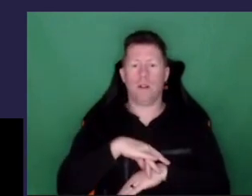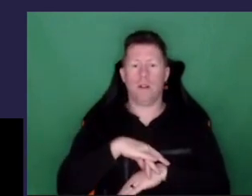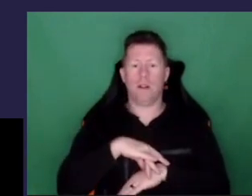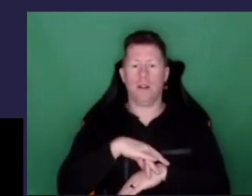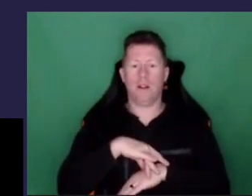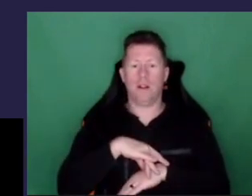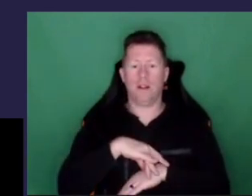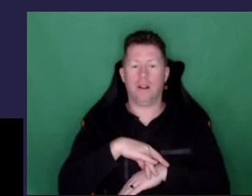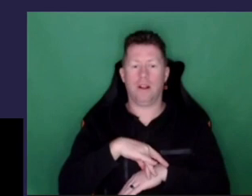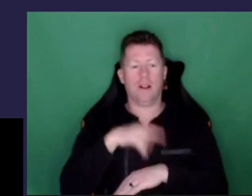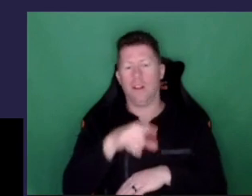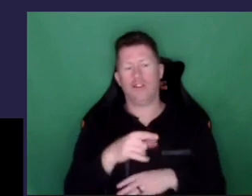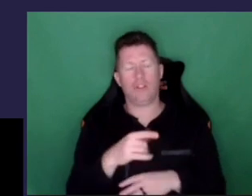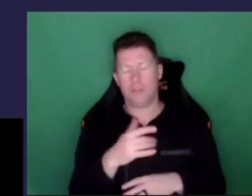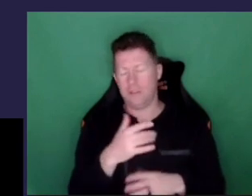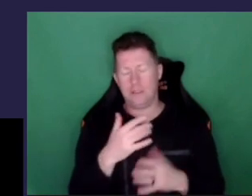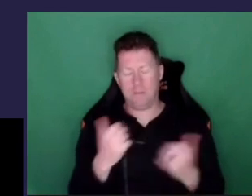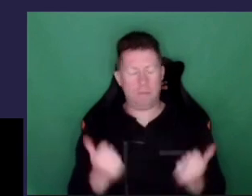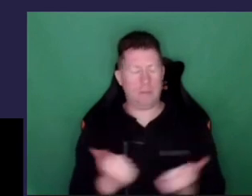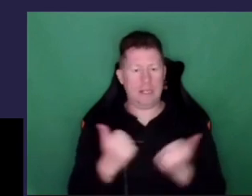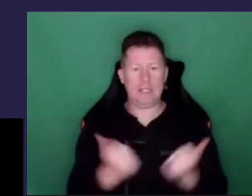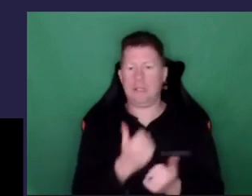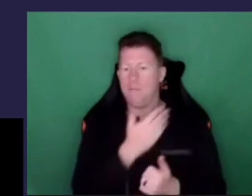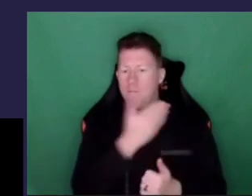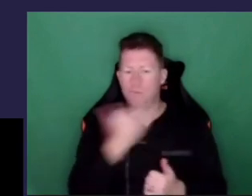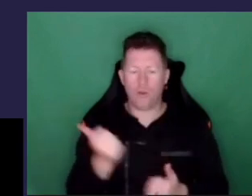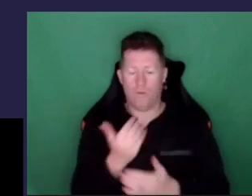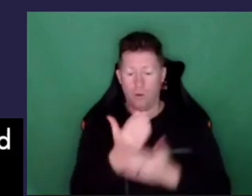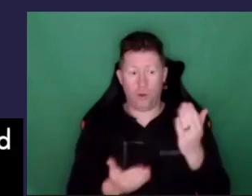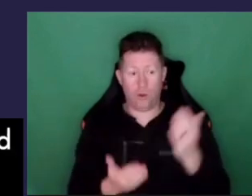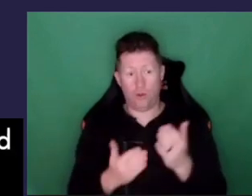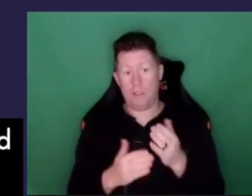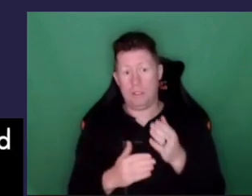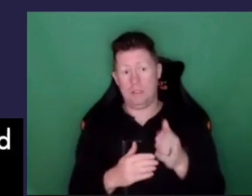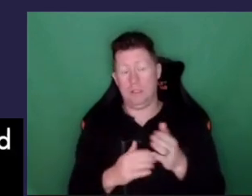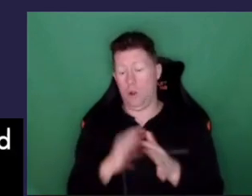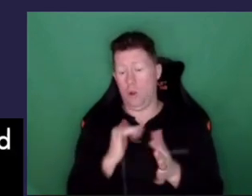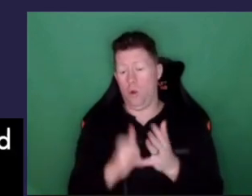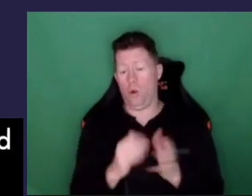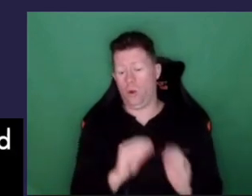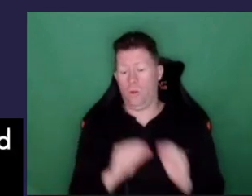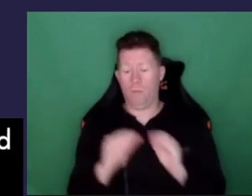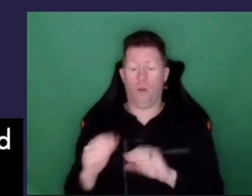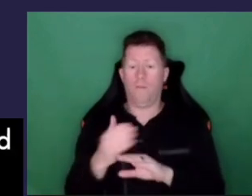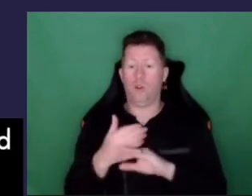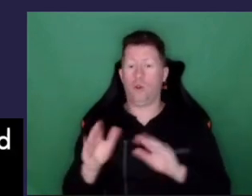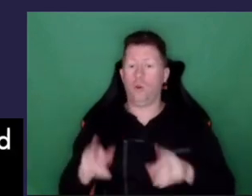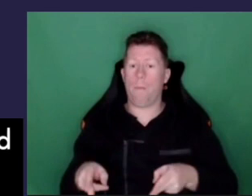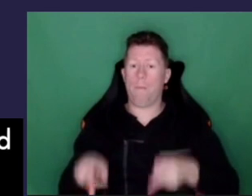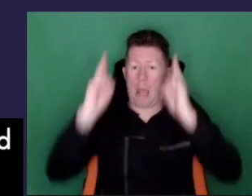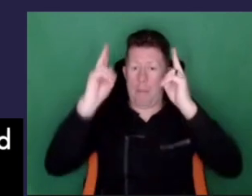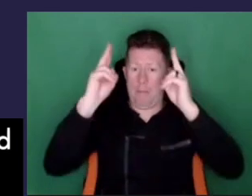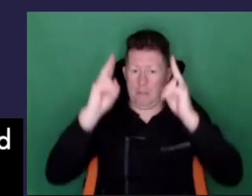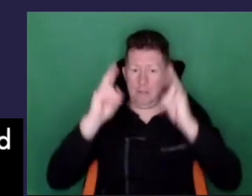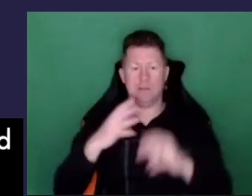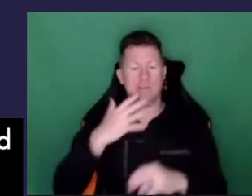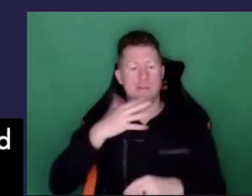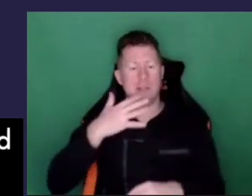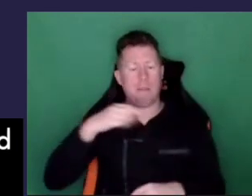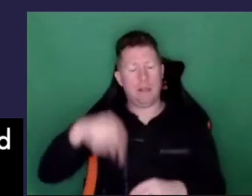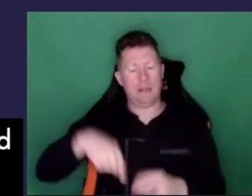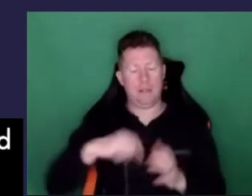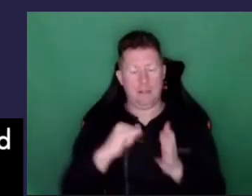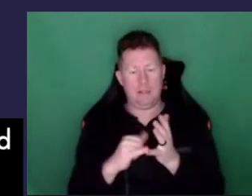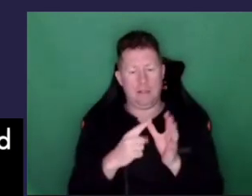There's another just hilarious story. Miss Hearn was moving into a new apartment, and it was the summertime here in Savannah,